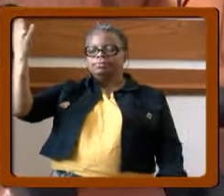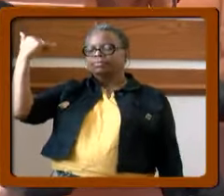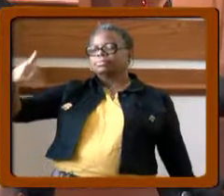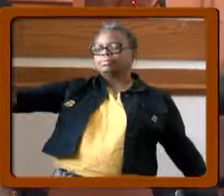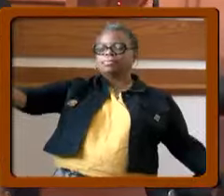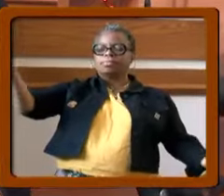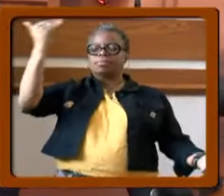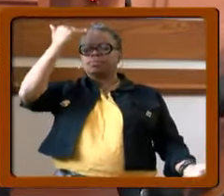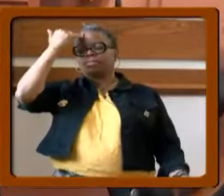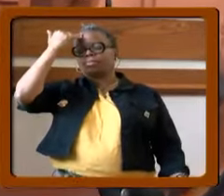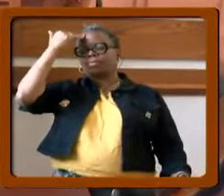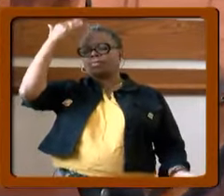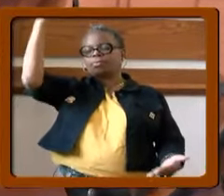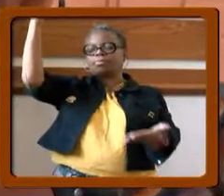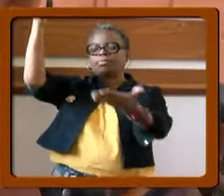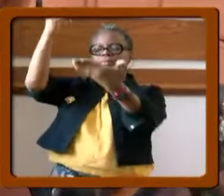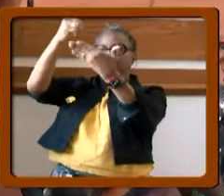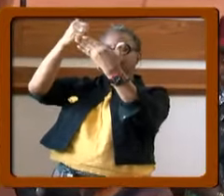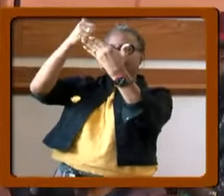yeah. Only